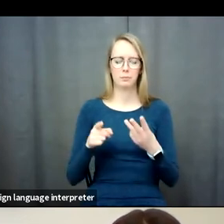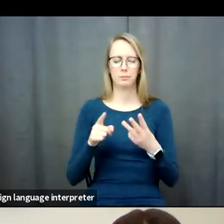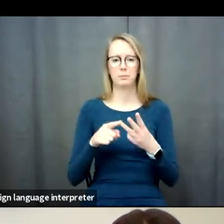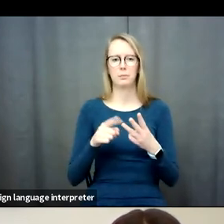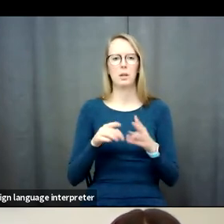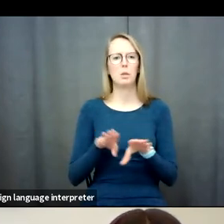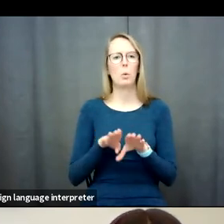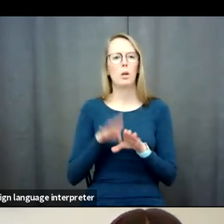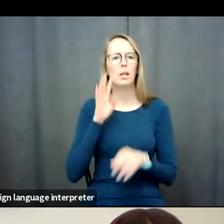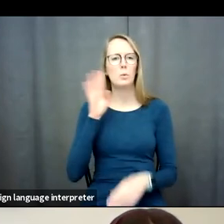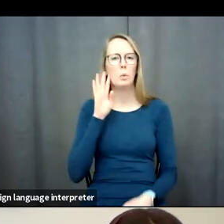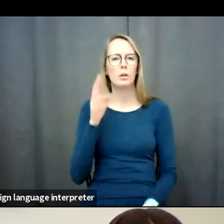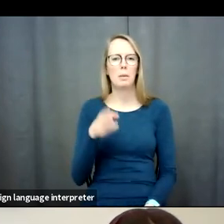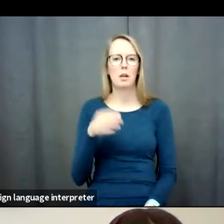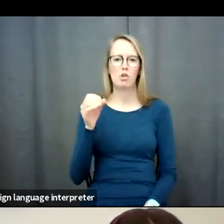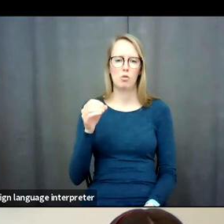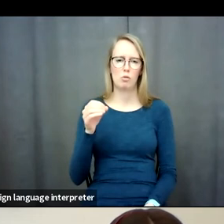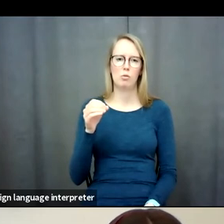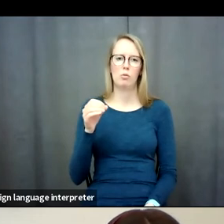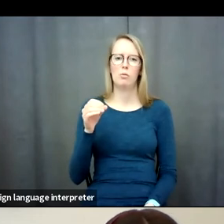Poor sound environment.